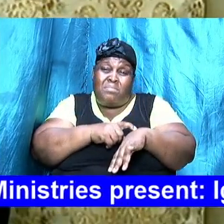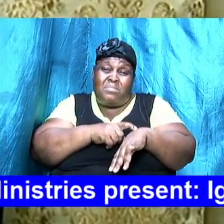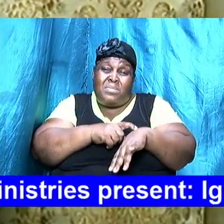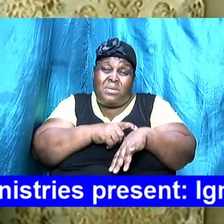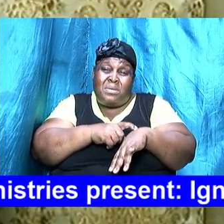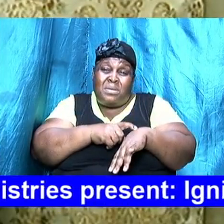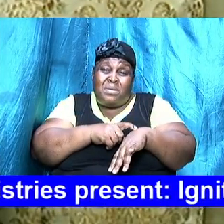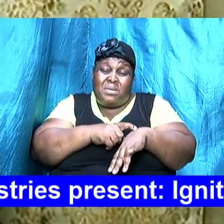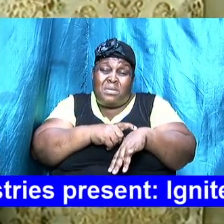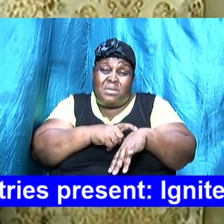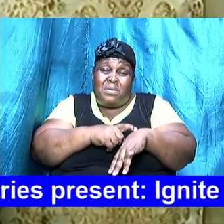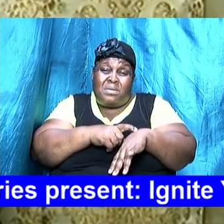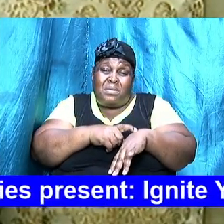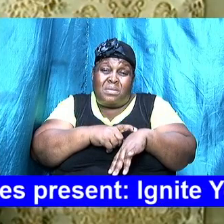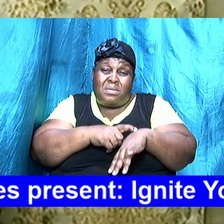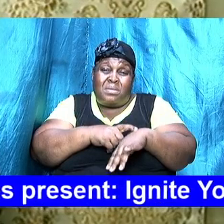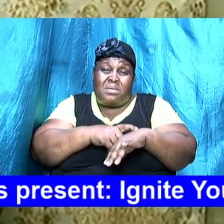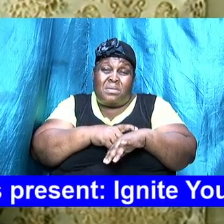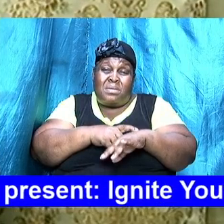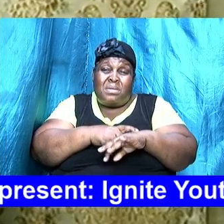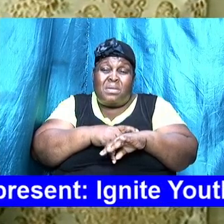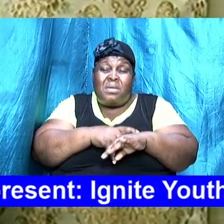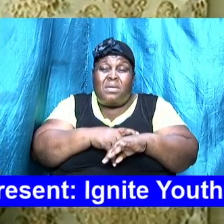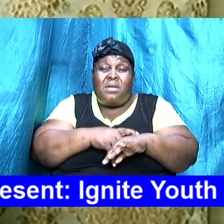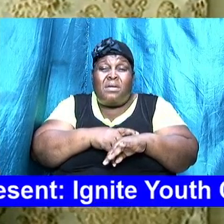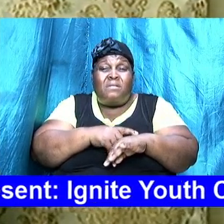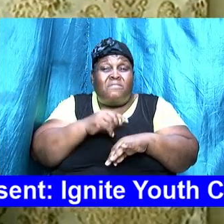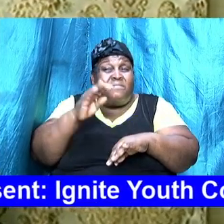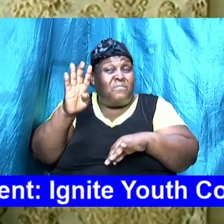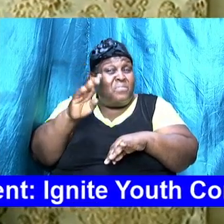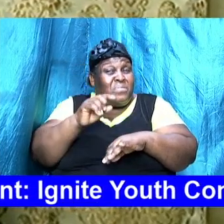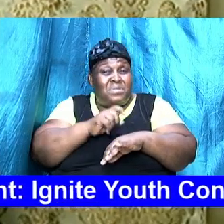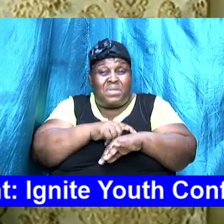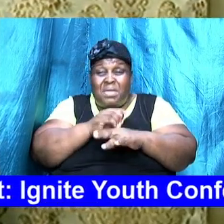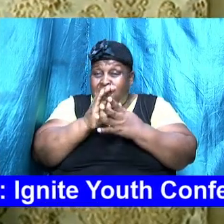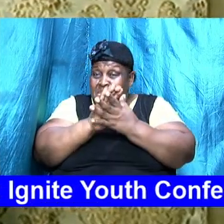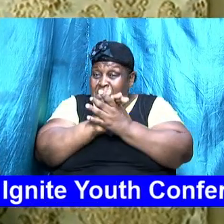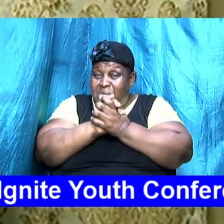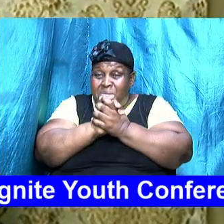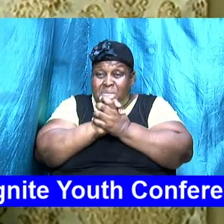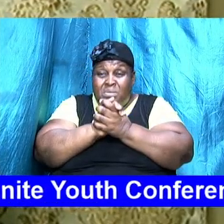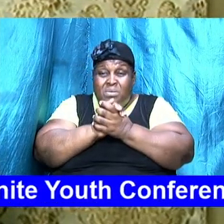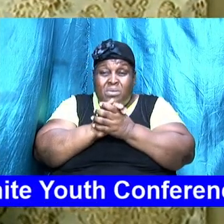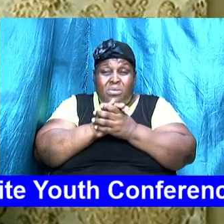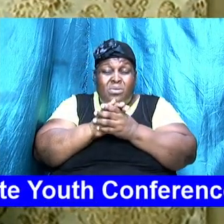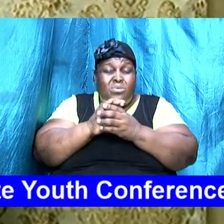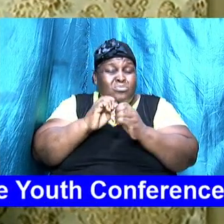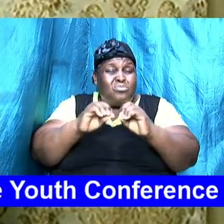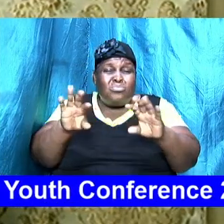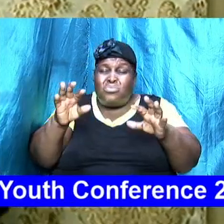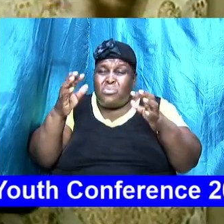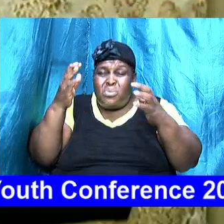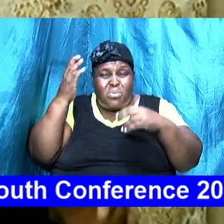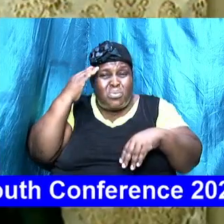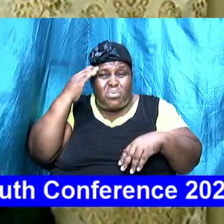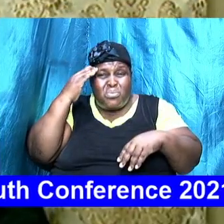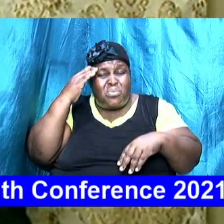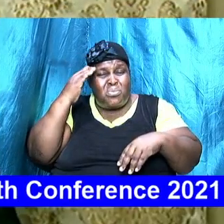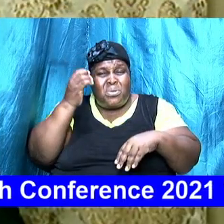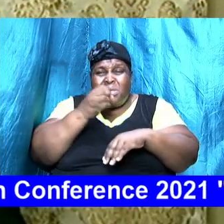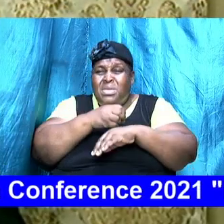Counselors that counsel people to get married and to stay married, married 4 times. I don't know how we can counsel anybody. And people go to